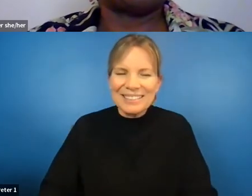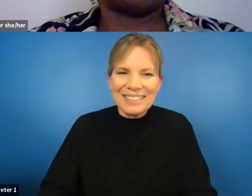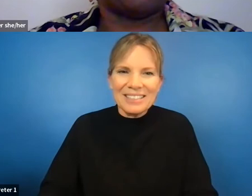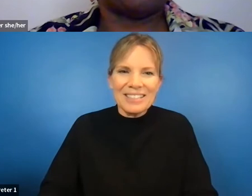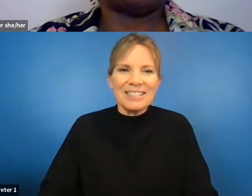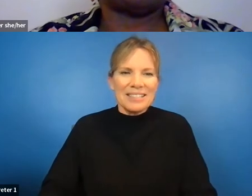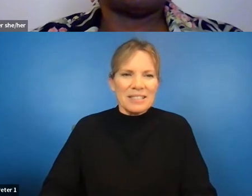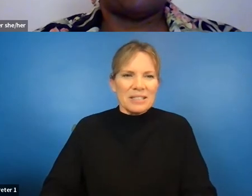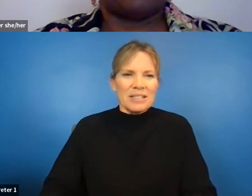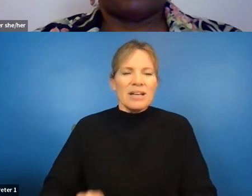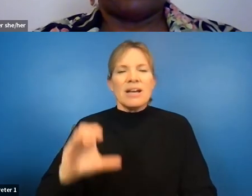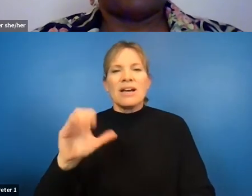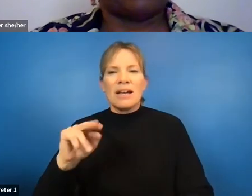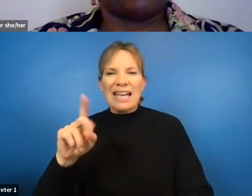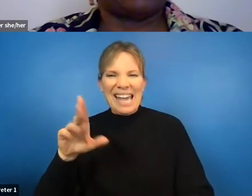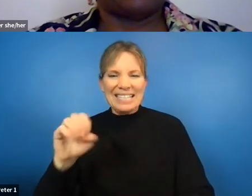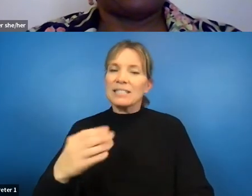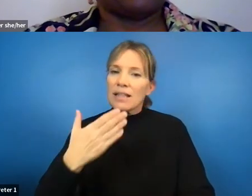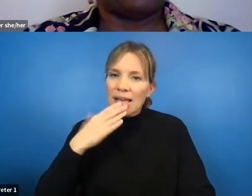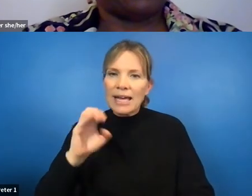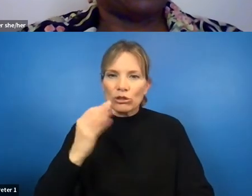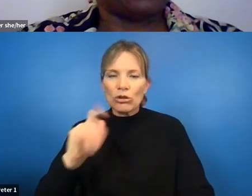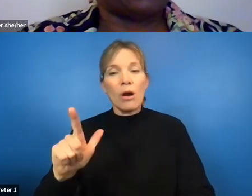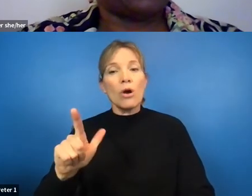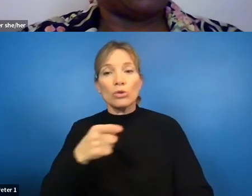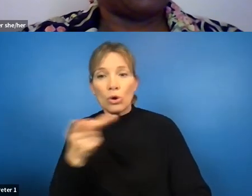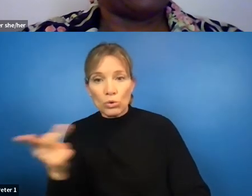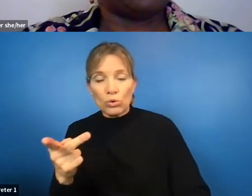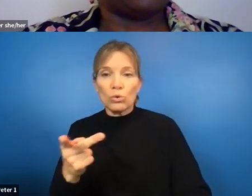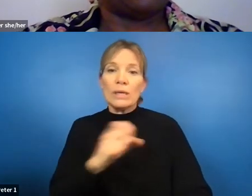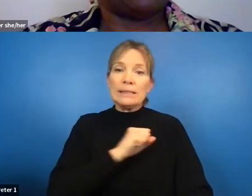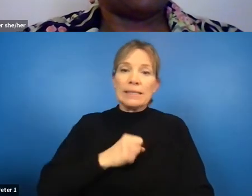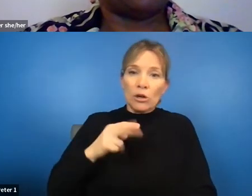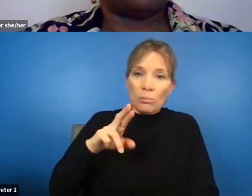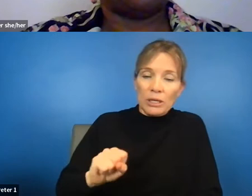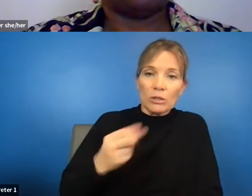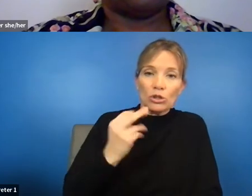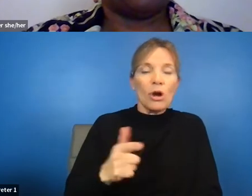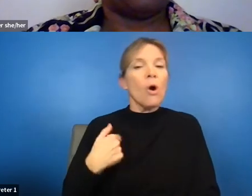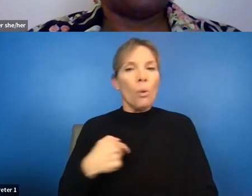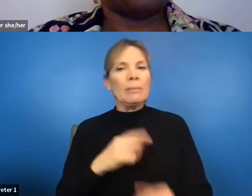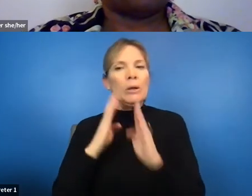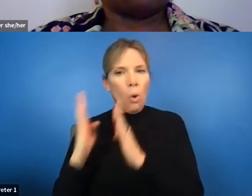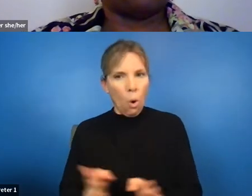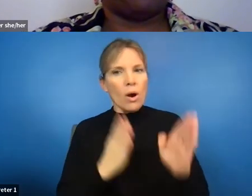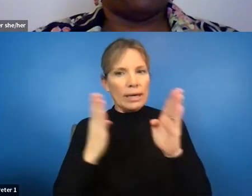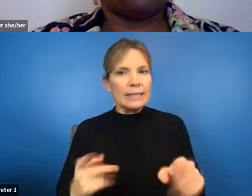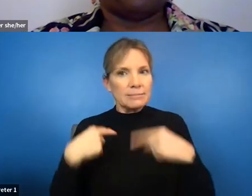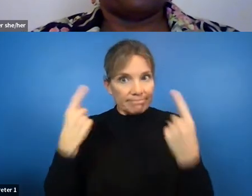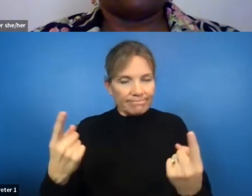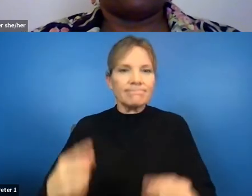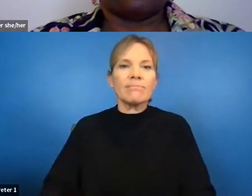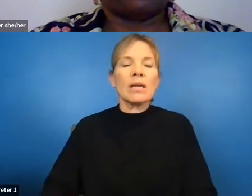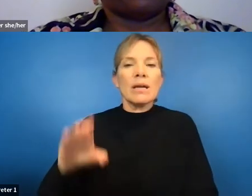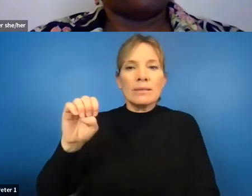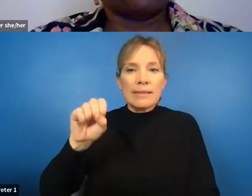Thanks, Cheryl. So Senator Peters and Cheryl, we all have been organizers at trade.